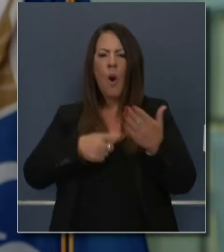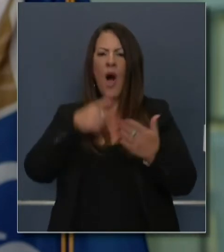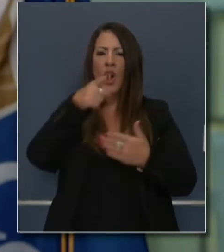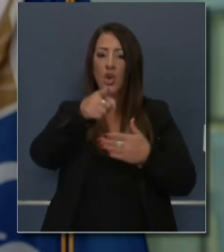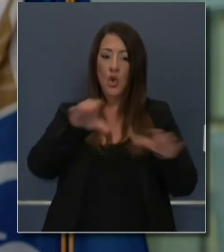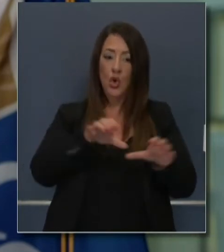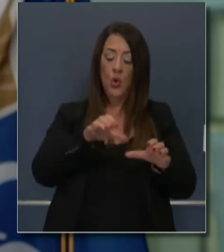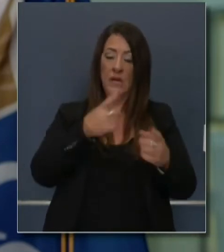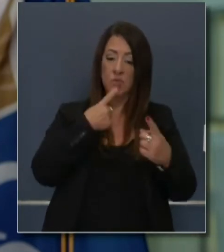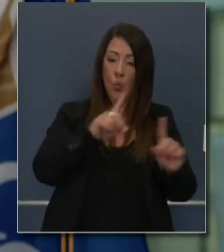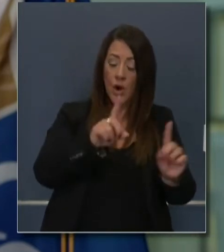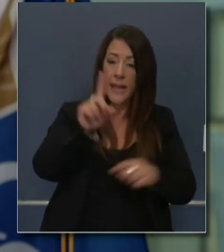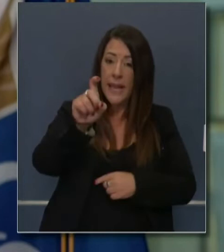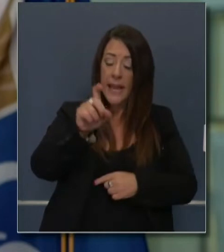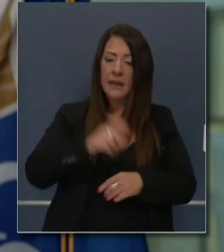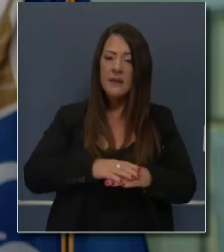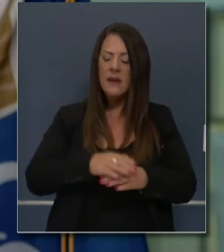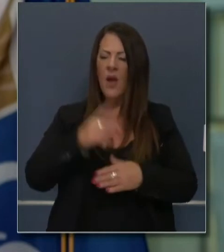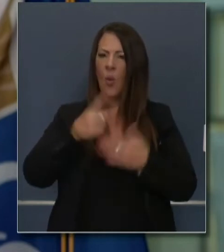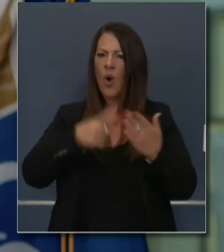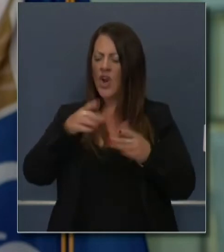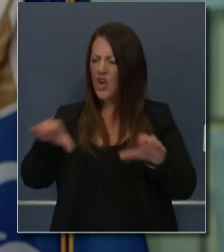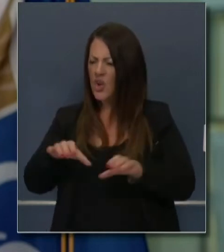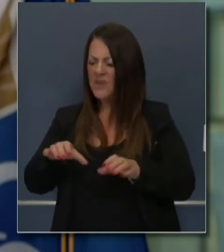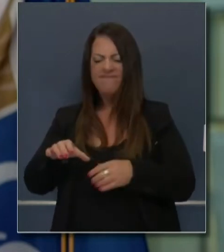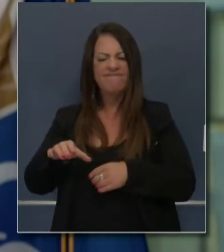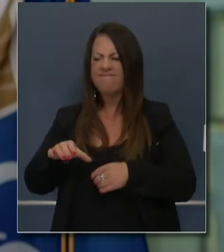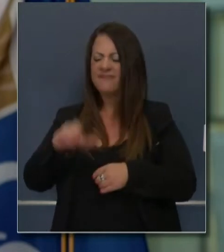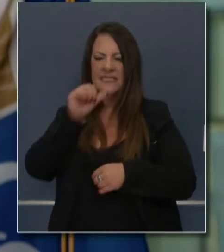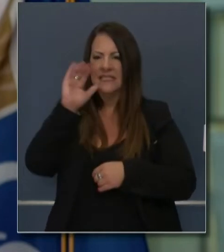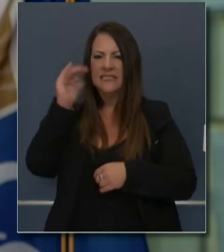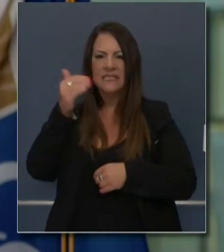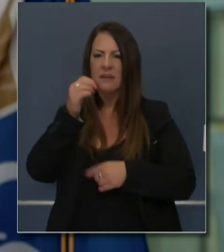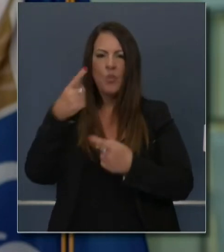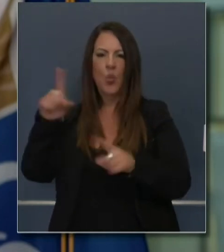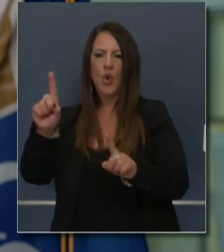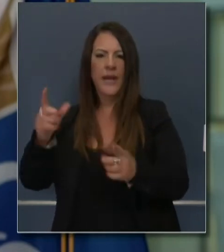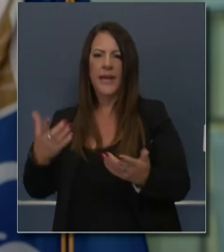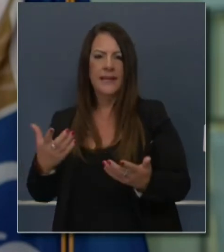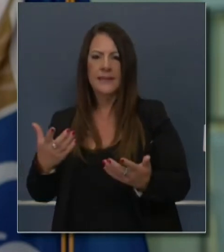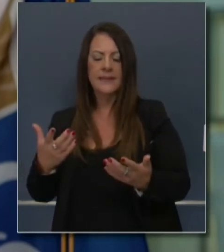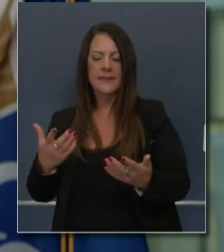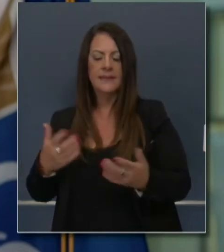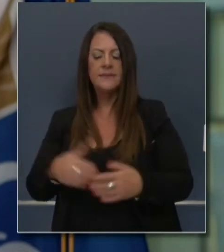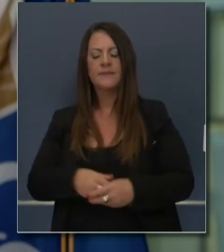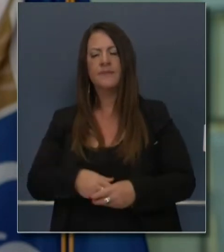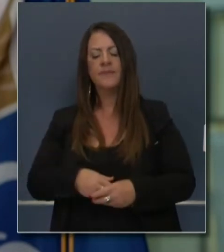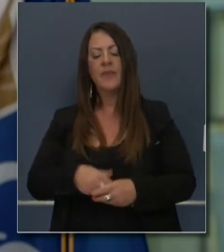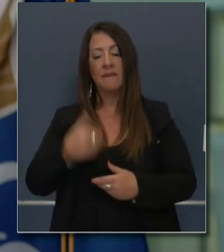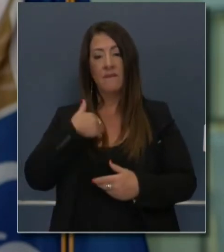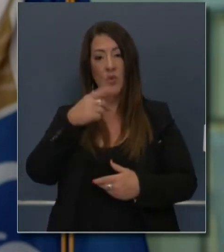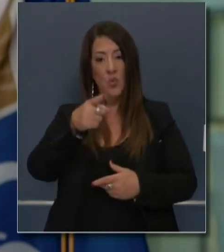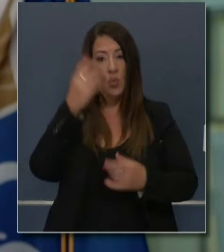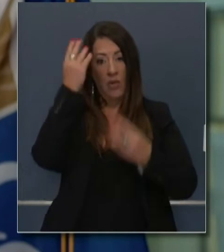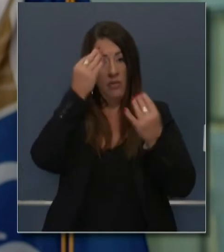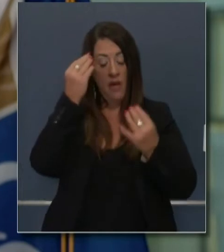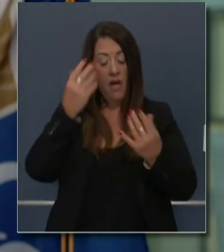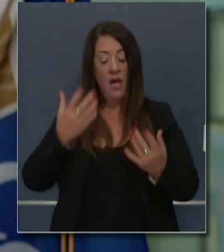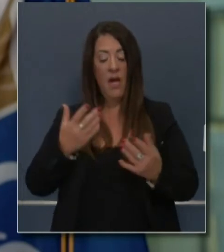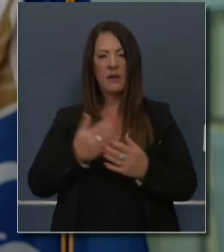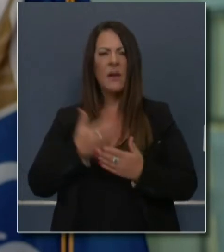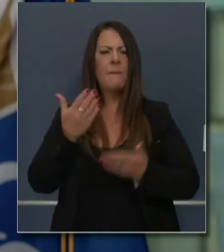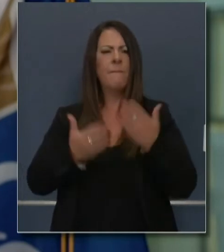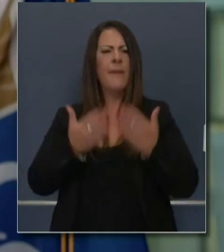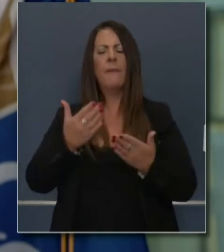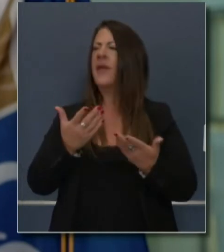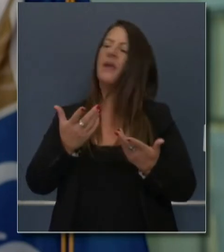you're doing? And perhaps what is not working in terms of what you're doing? And is there any thought also in terms of